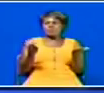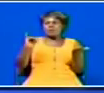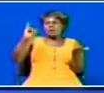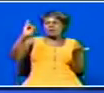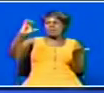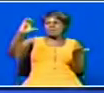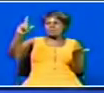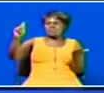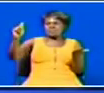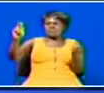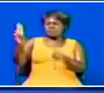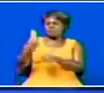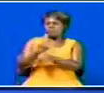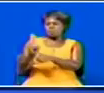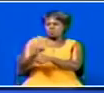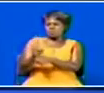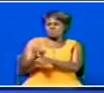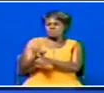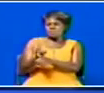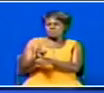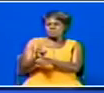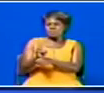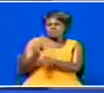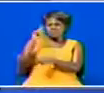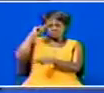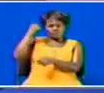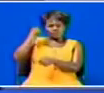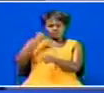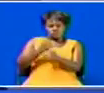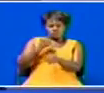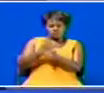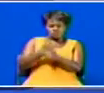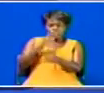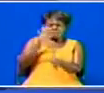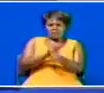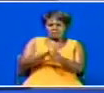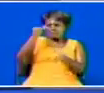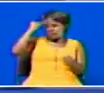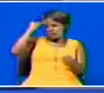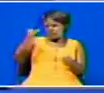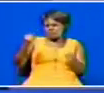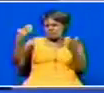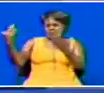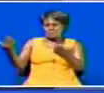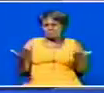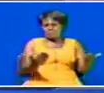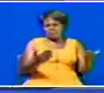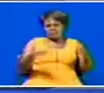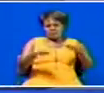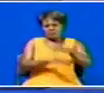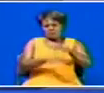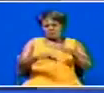ICT, usage of ICT. I think we've done a lot. I think the idea of bringing the undersea